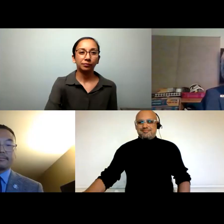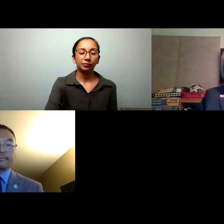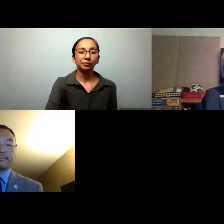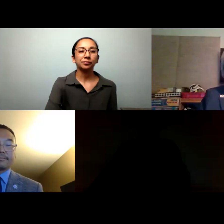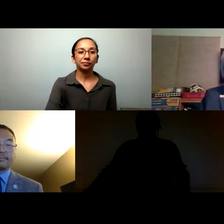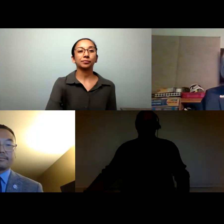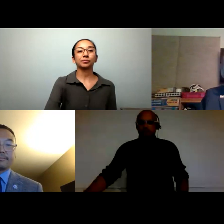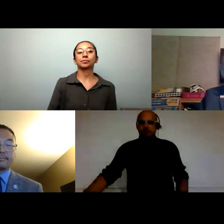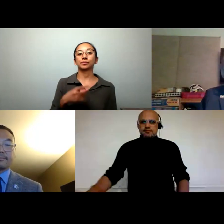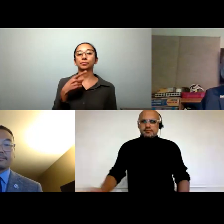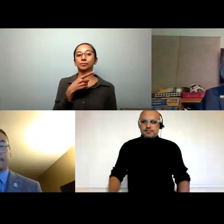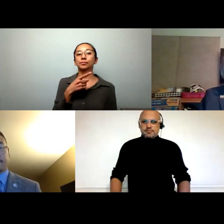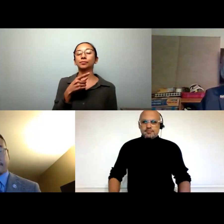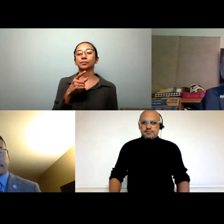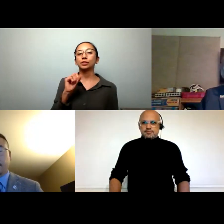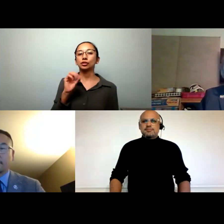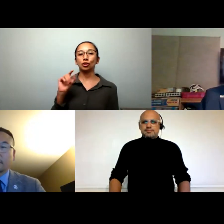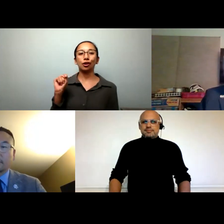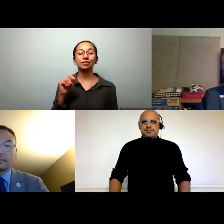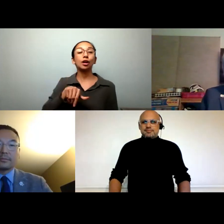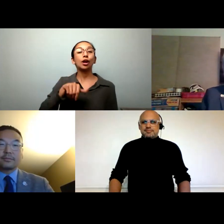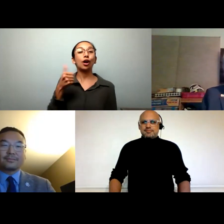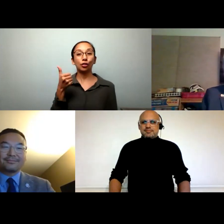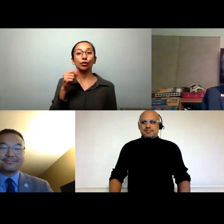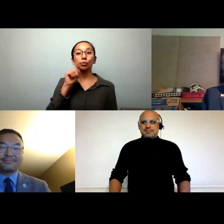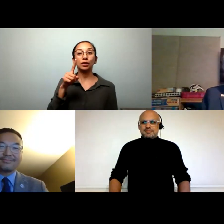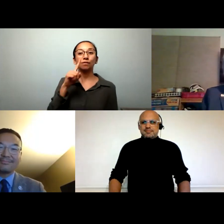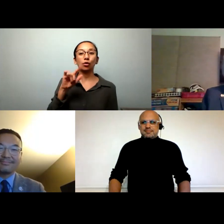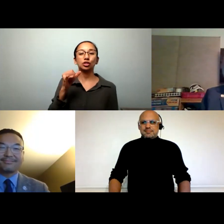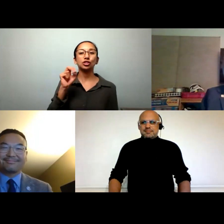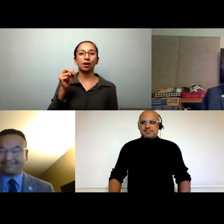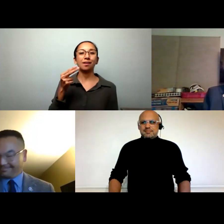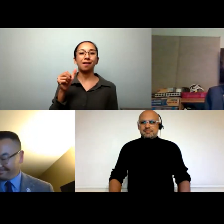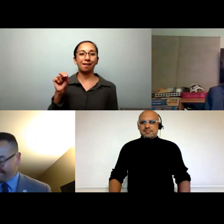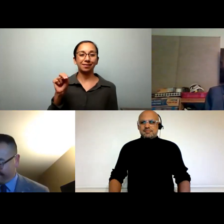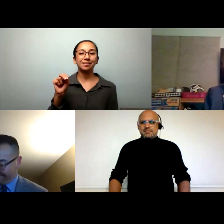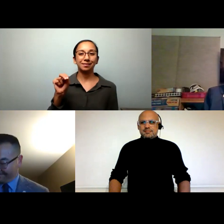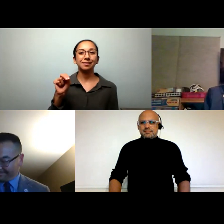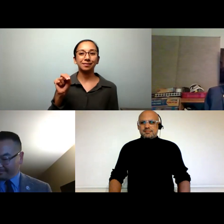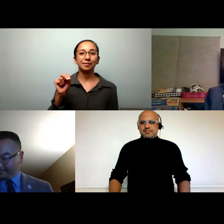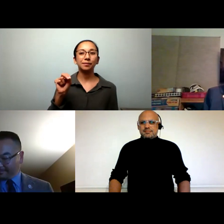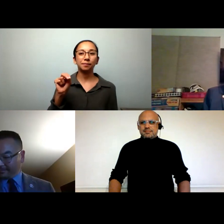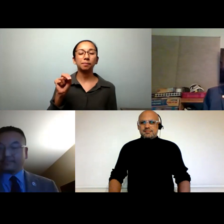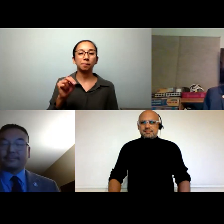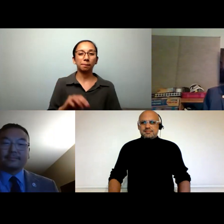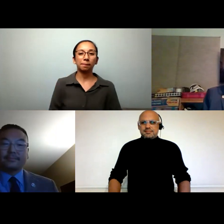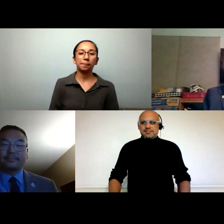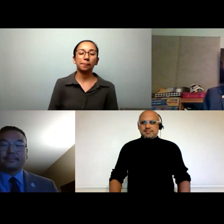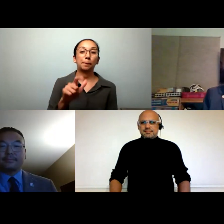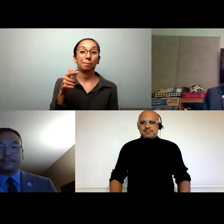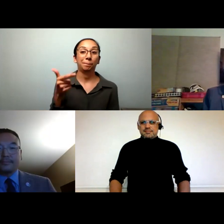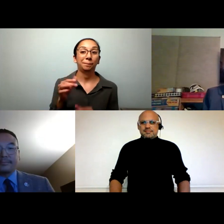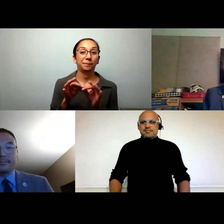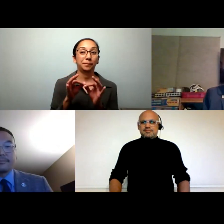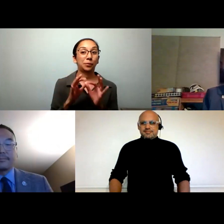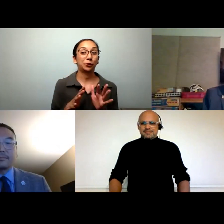Okay, otra pregunta para John Hahn. Another question for John Hahn from Raul.